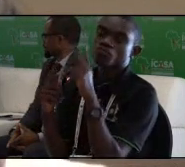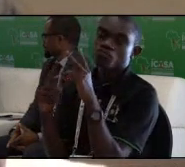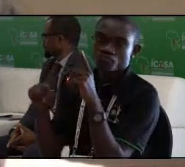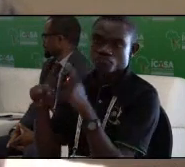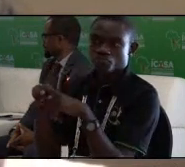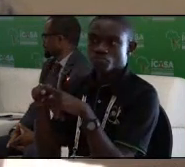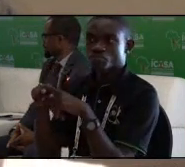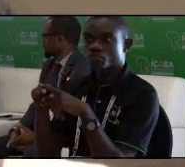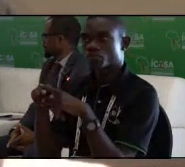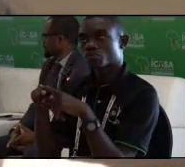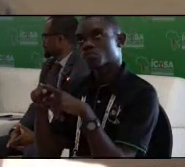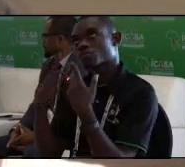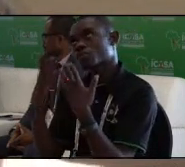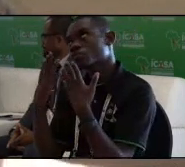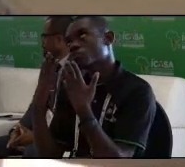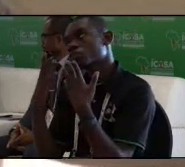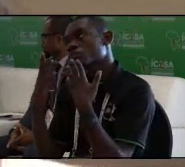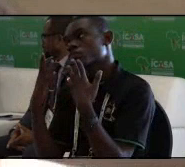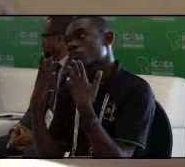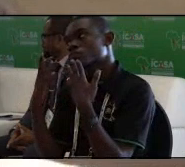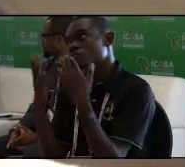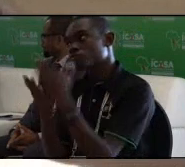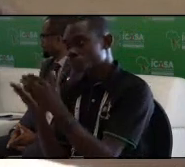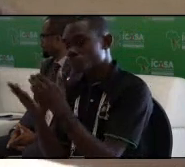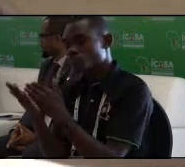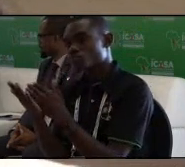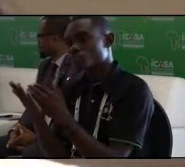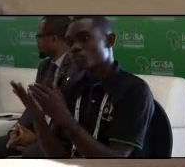like, okay. And in our programming,